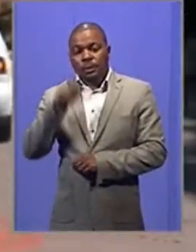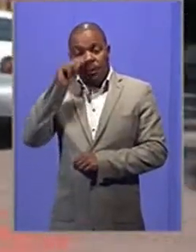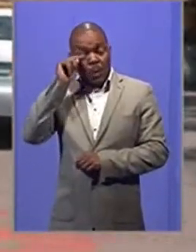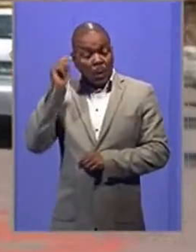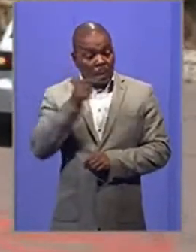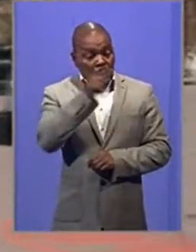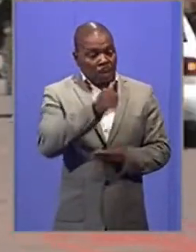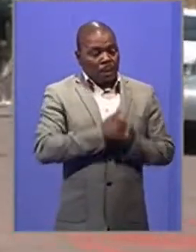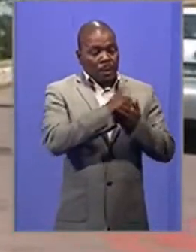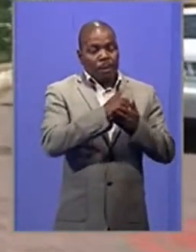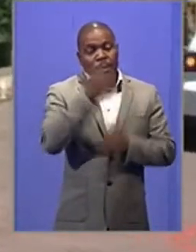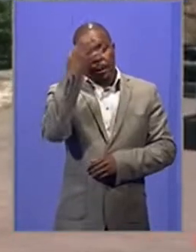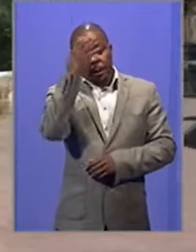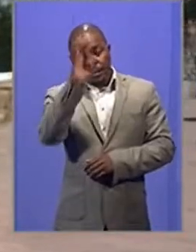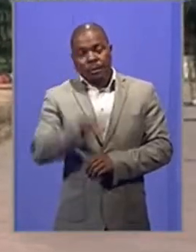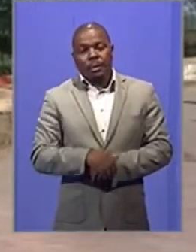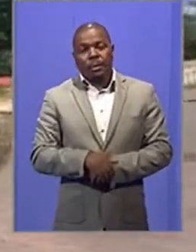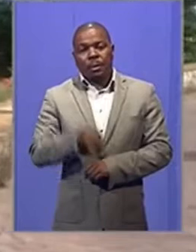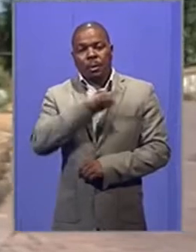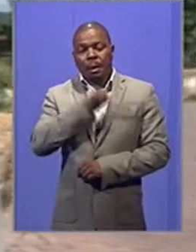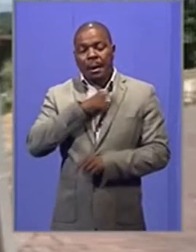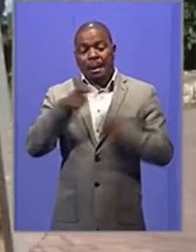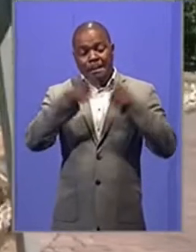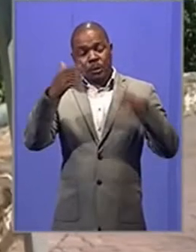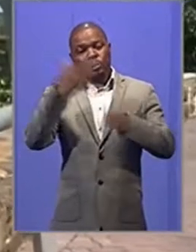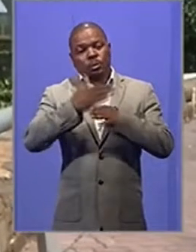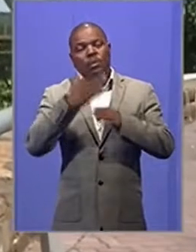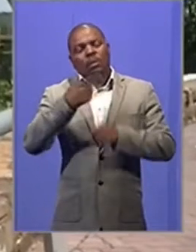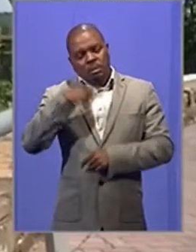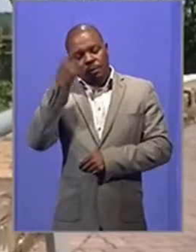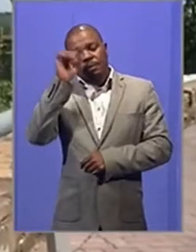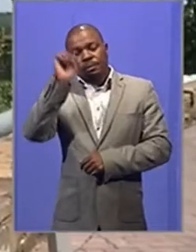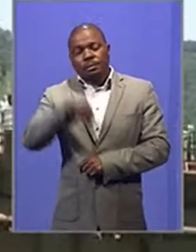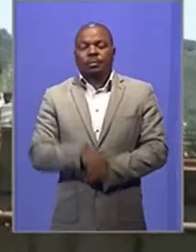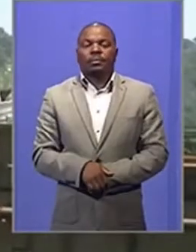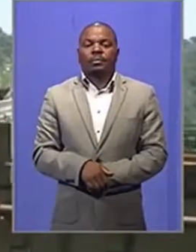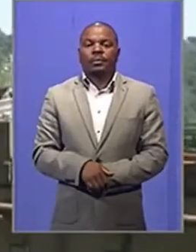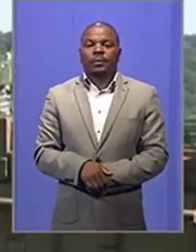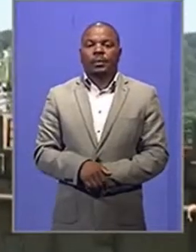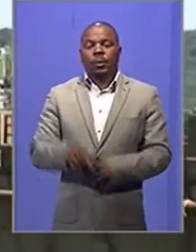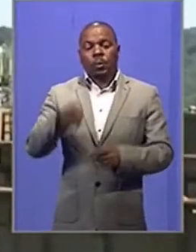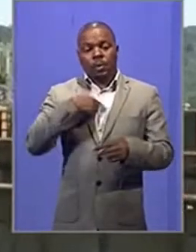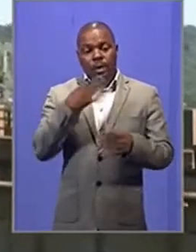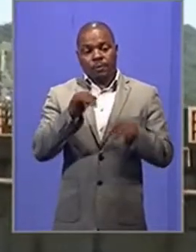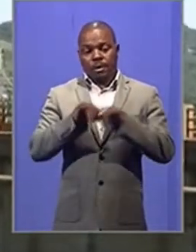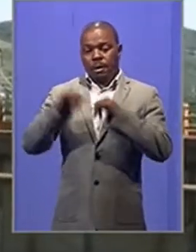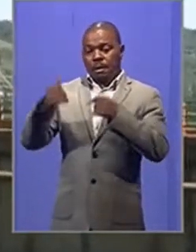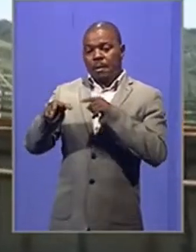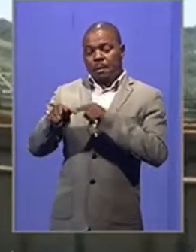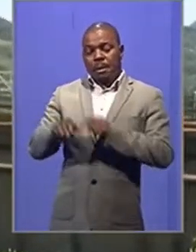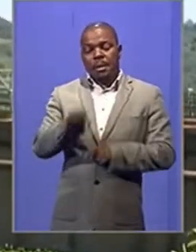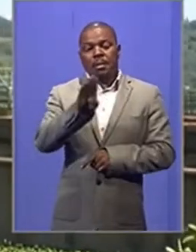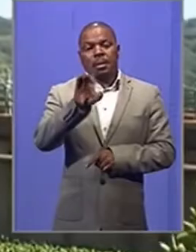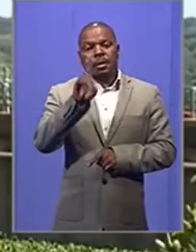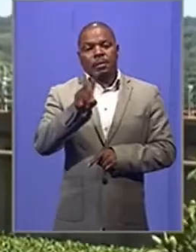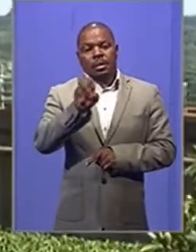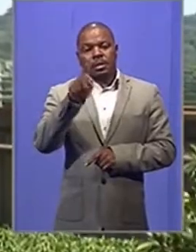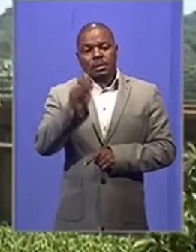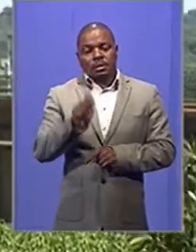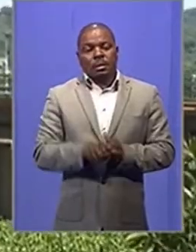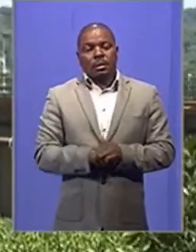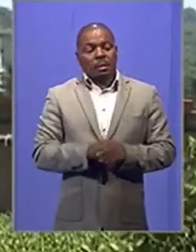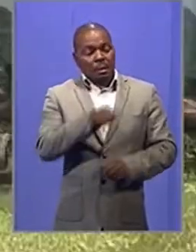government, because it's a big job. We do understand that. We've got a company, Bitvest, that has